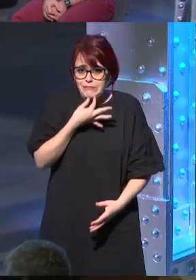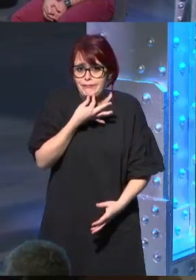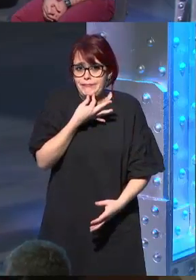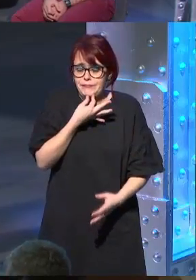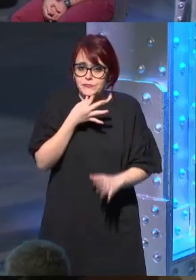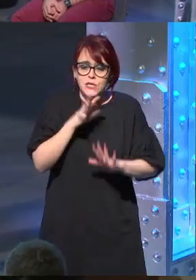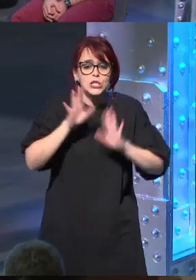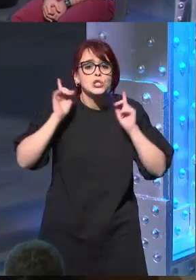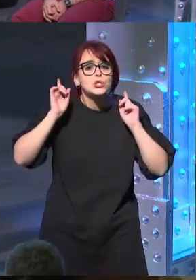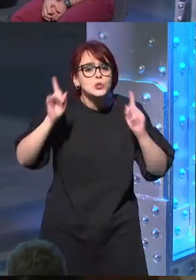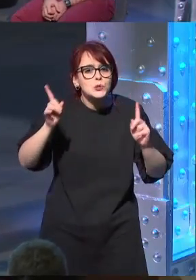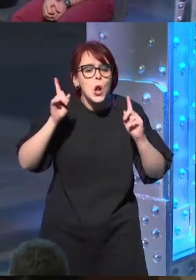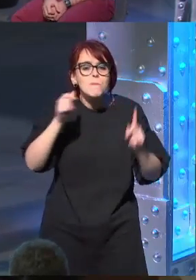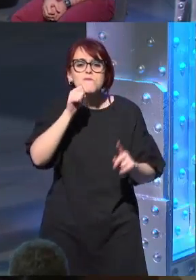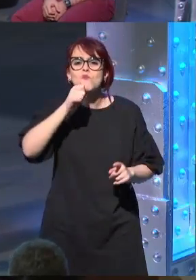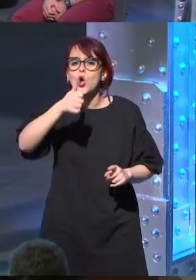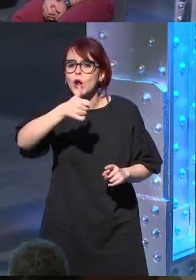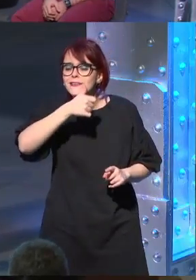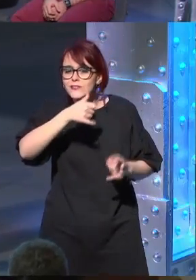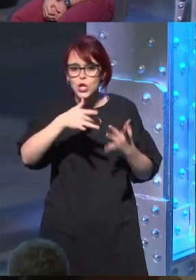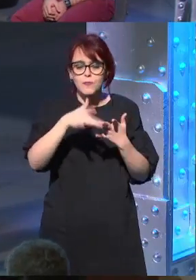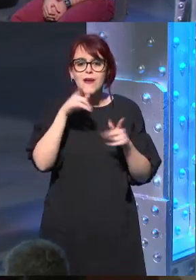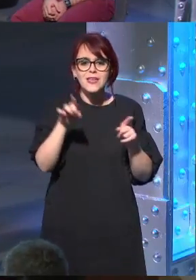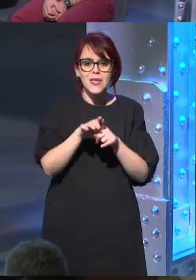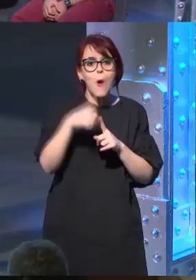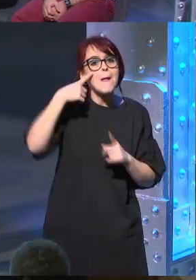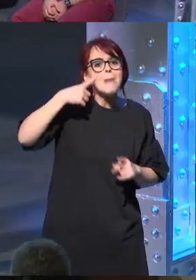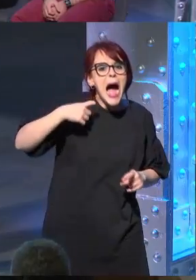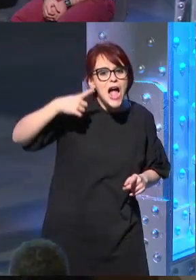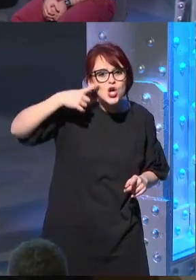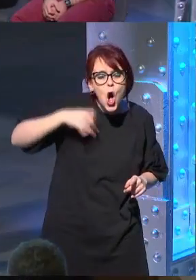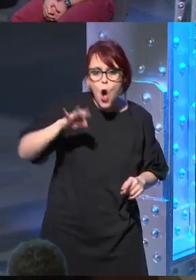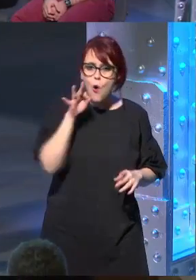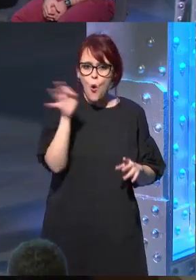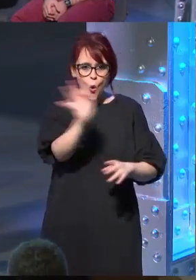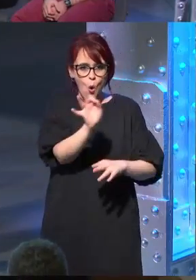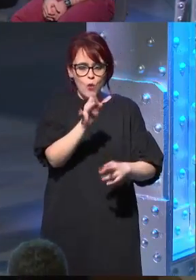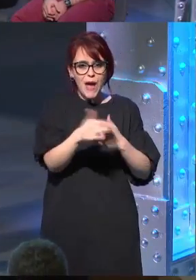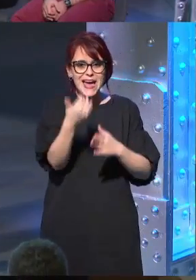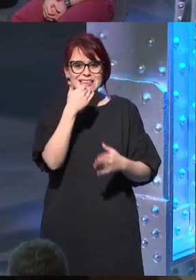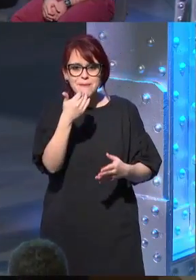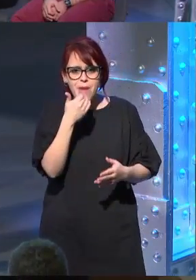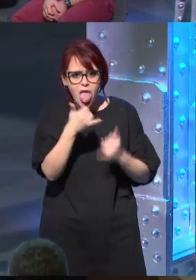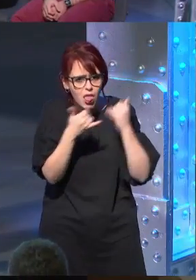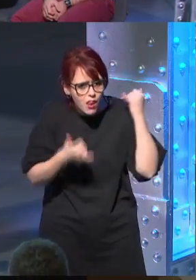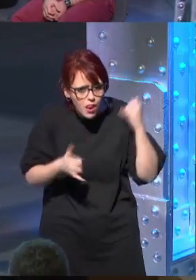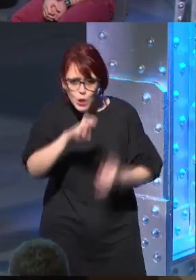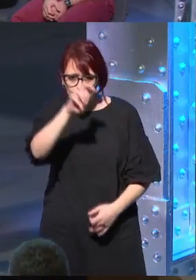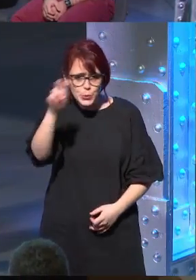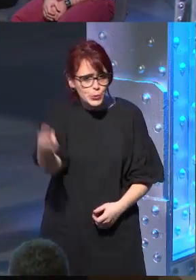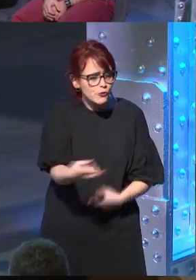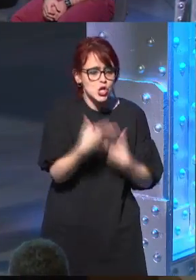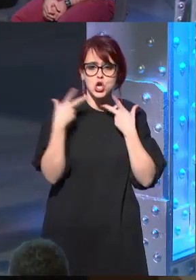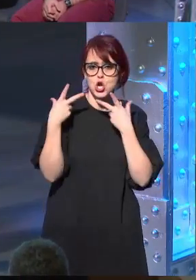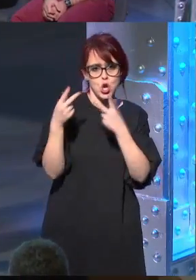So unless there's a real urgent need for you to connect to this type of network, at least be careful